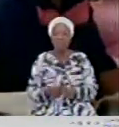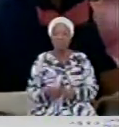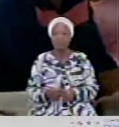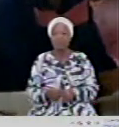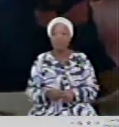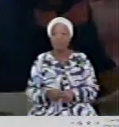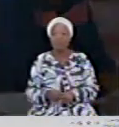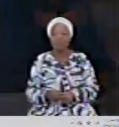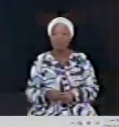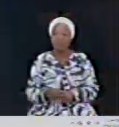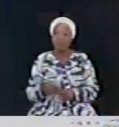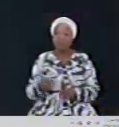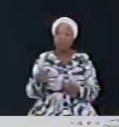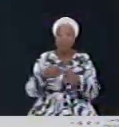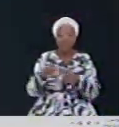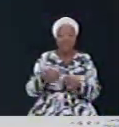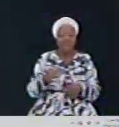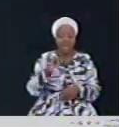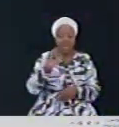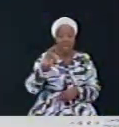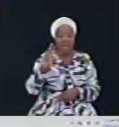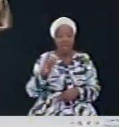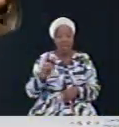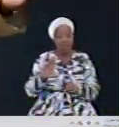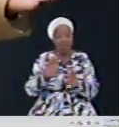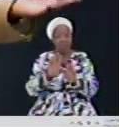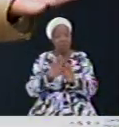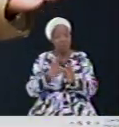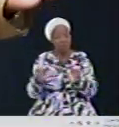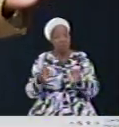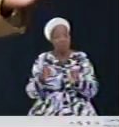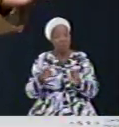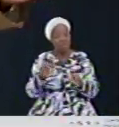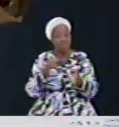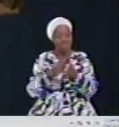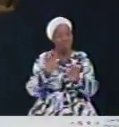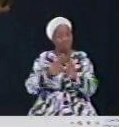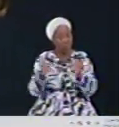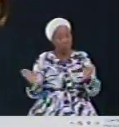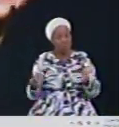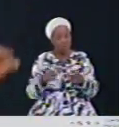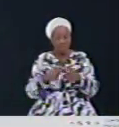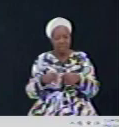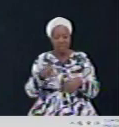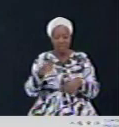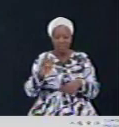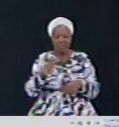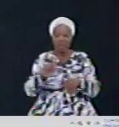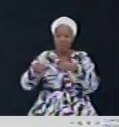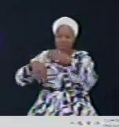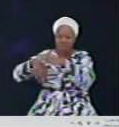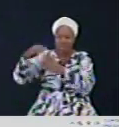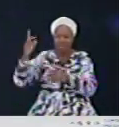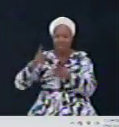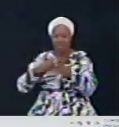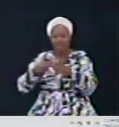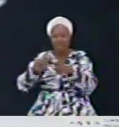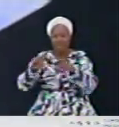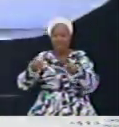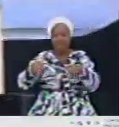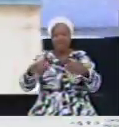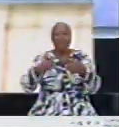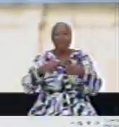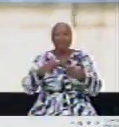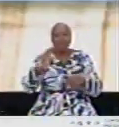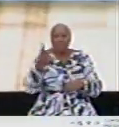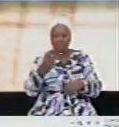And then the door, iron door. The iron door opened and Peter went out. And he came to the second